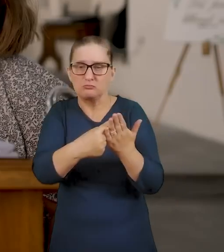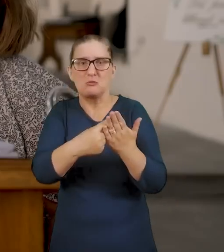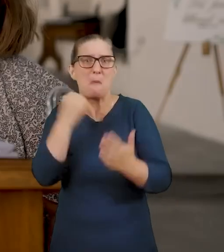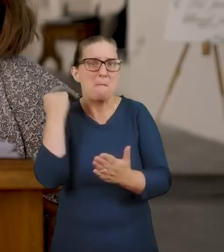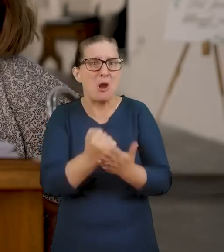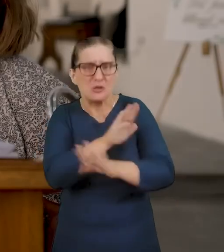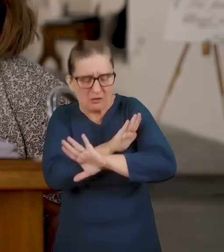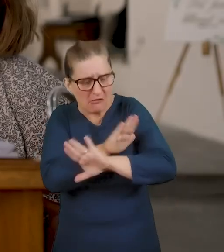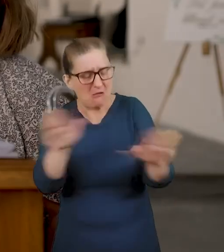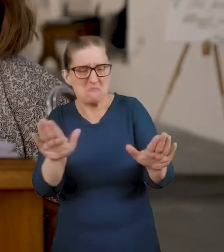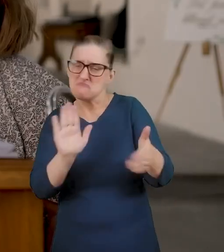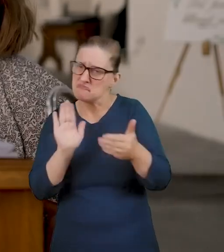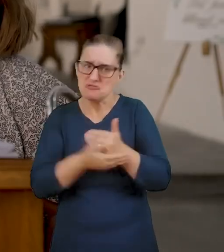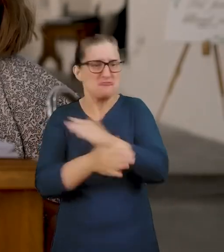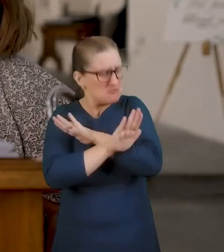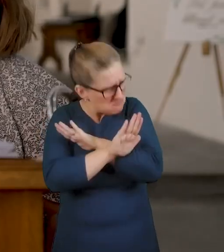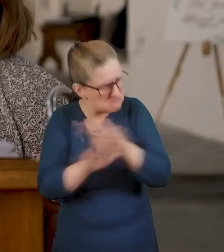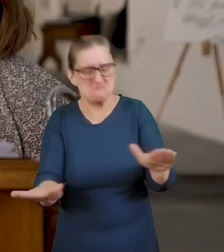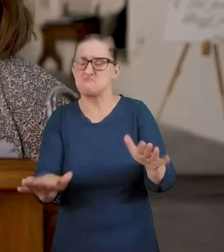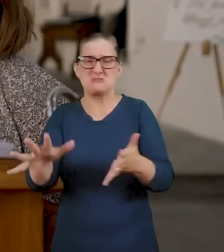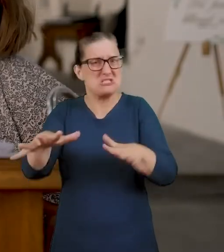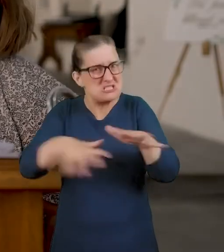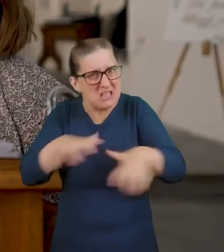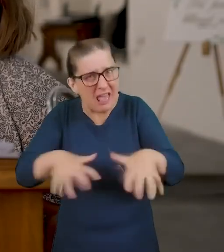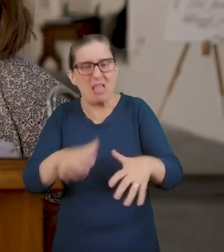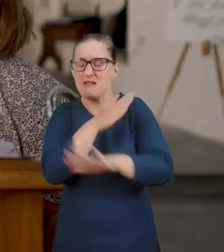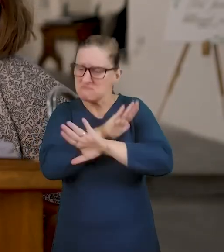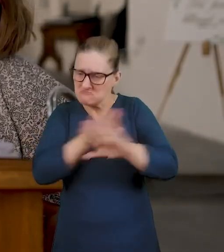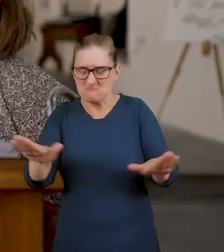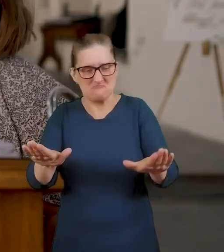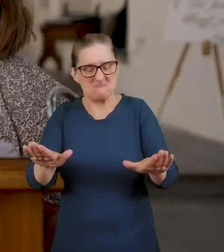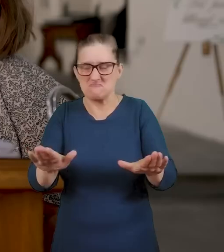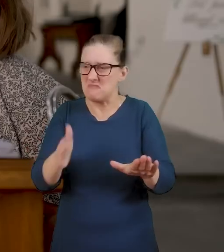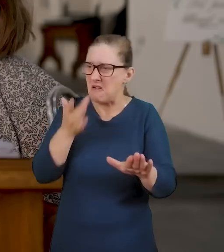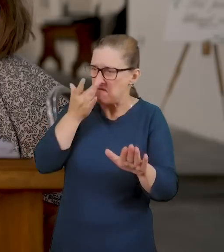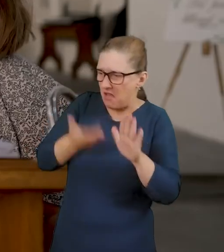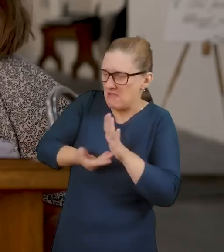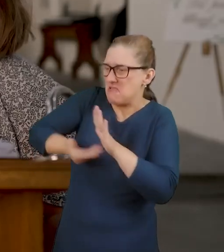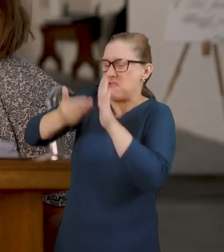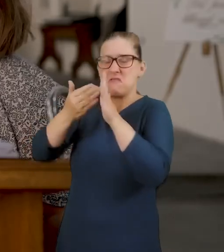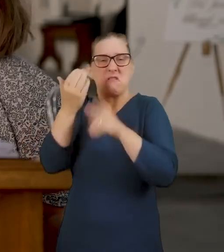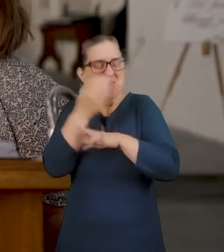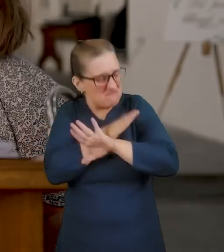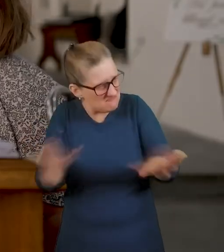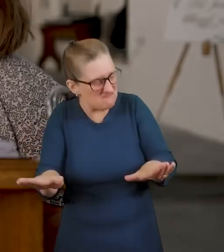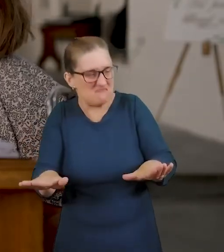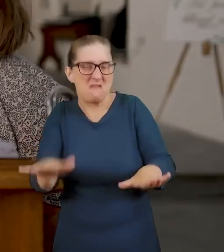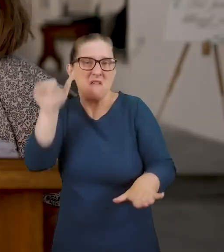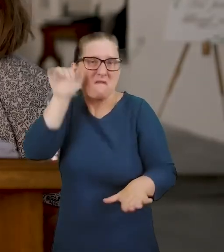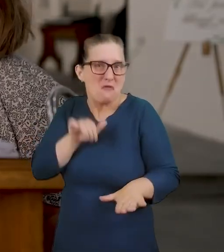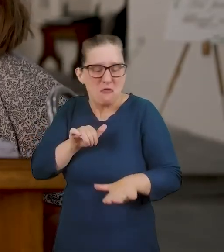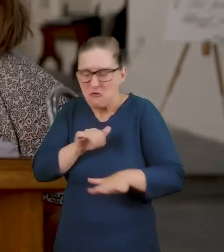You shall not murder. You shall not commit adultery. You shall not steal. You shall not give false testimony. You shall